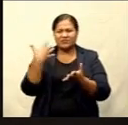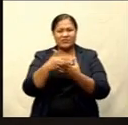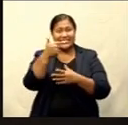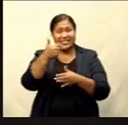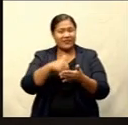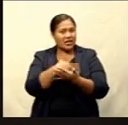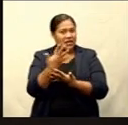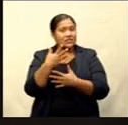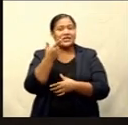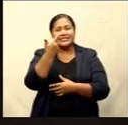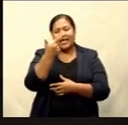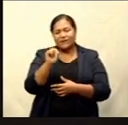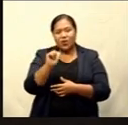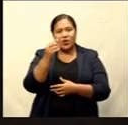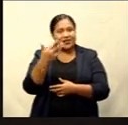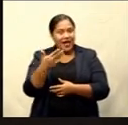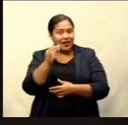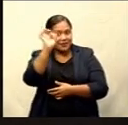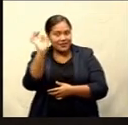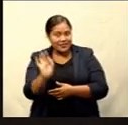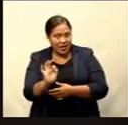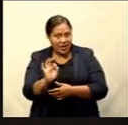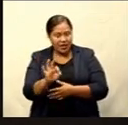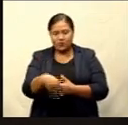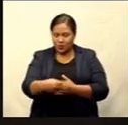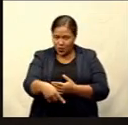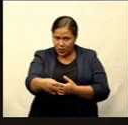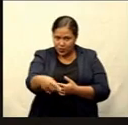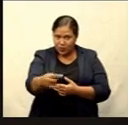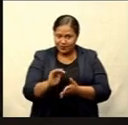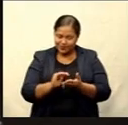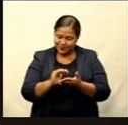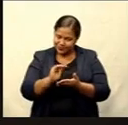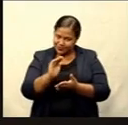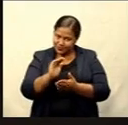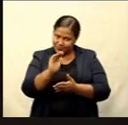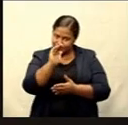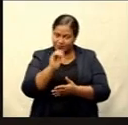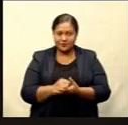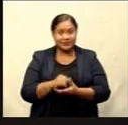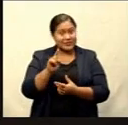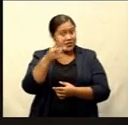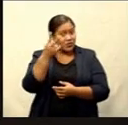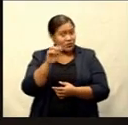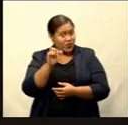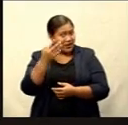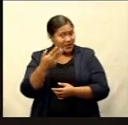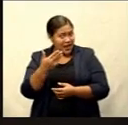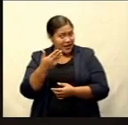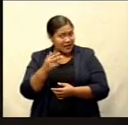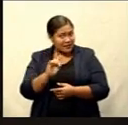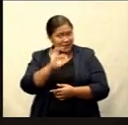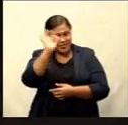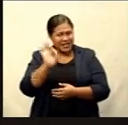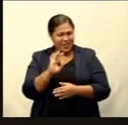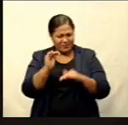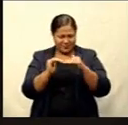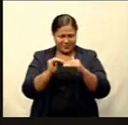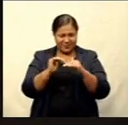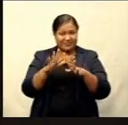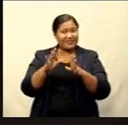at 7.9% and continues on an upward trend. This is 2.9% higher than the World